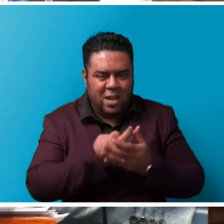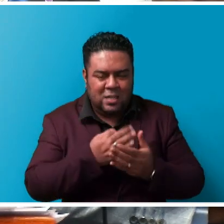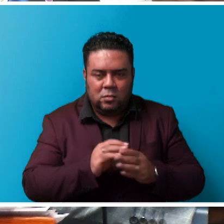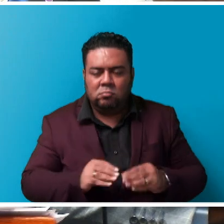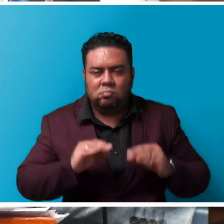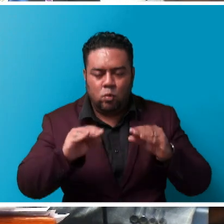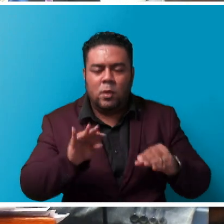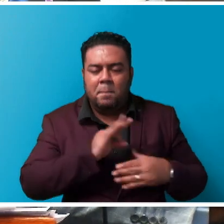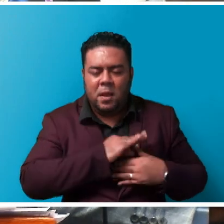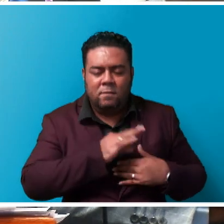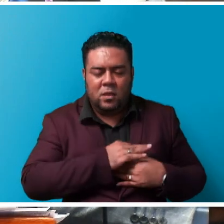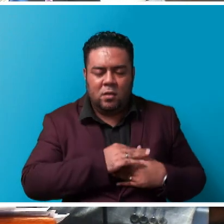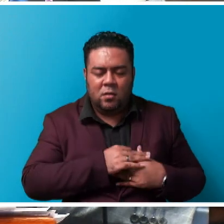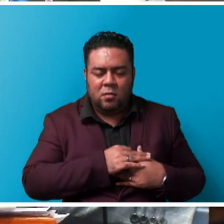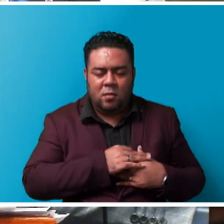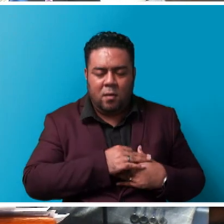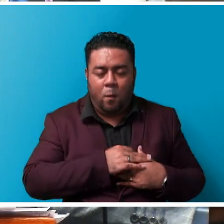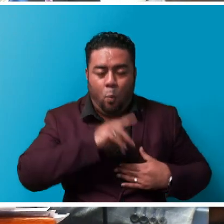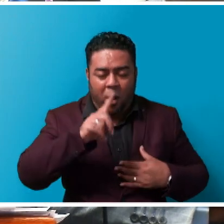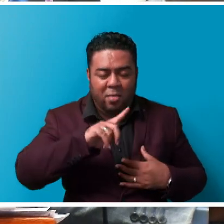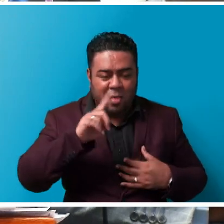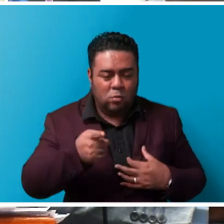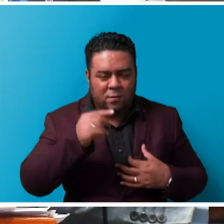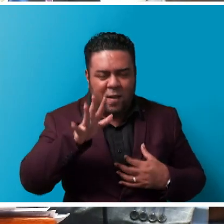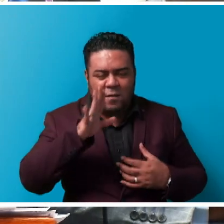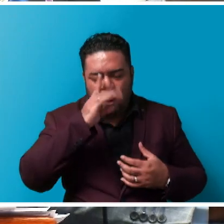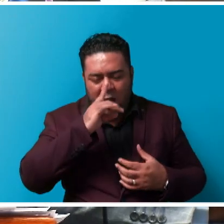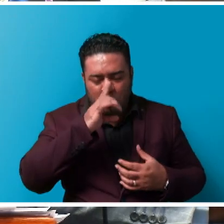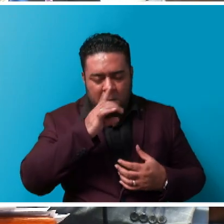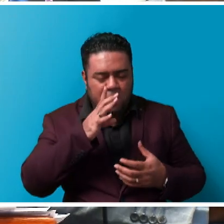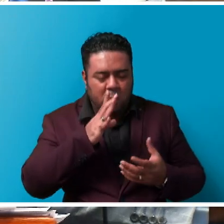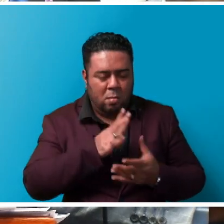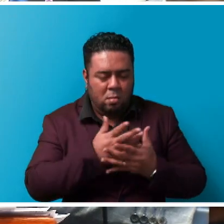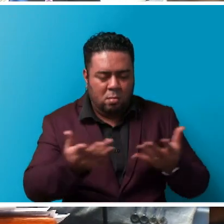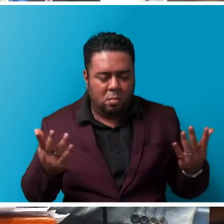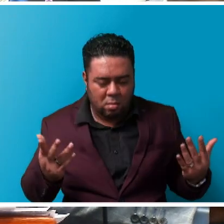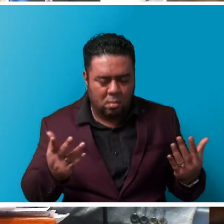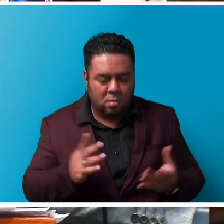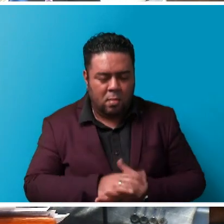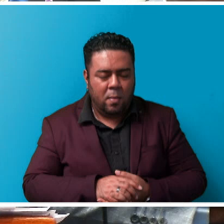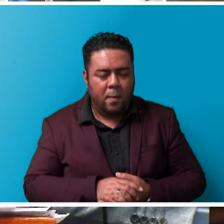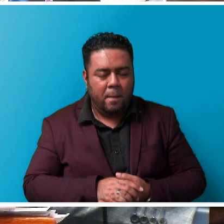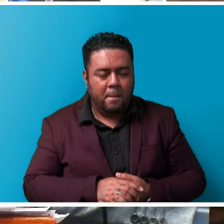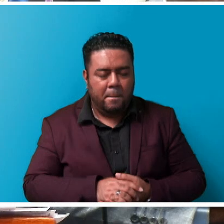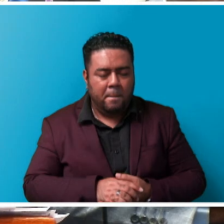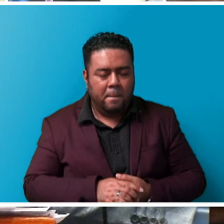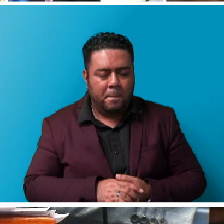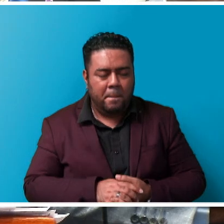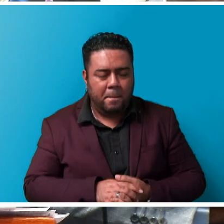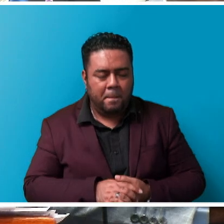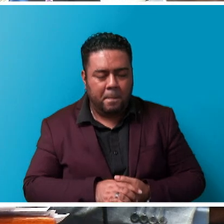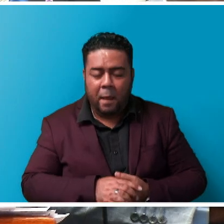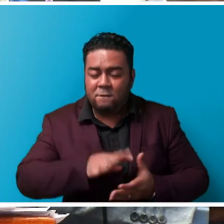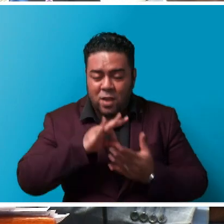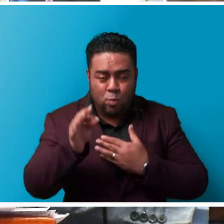which benefited over 1,500 households. And there is also, as at